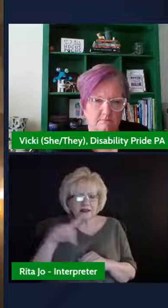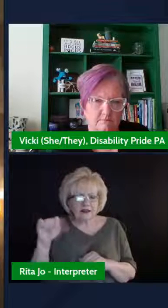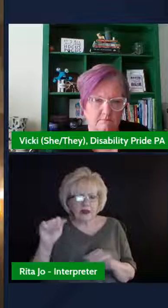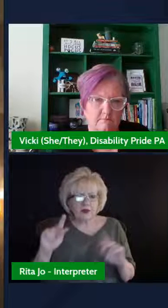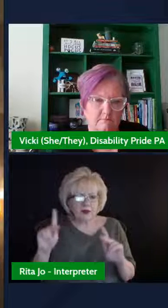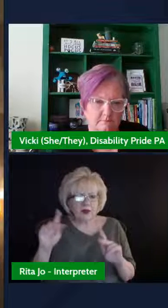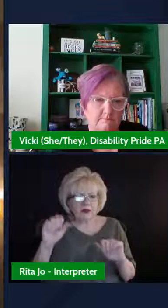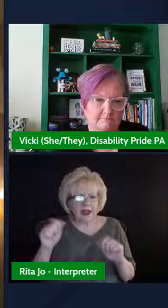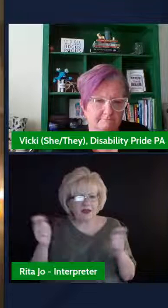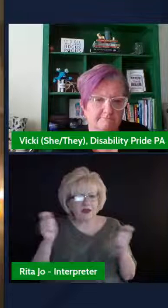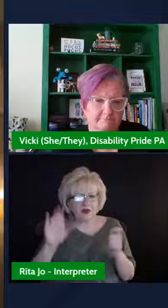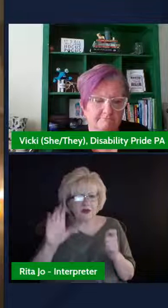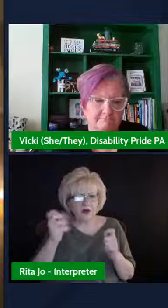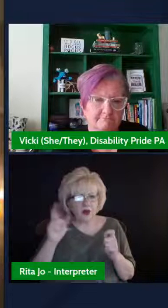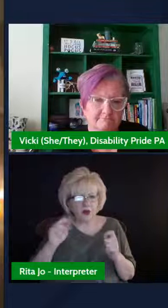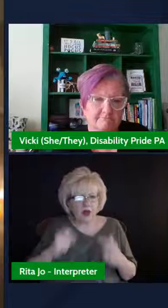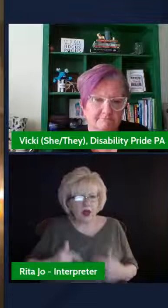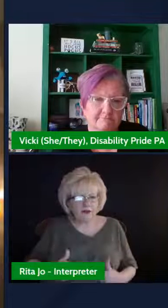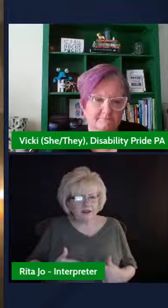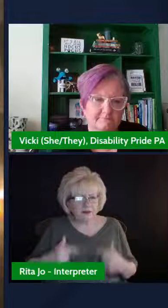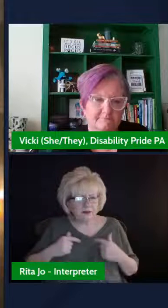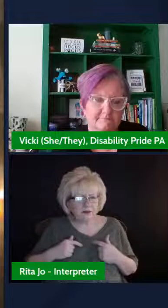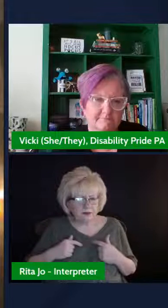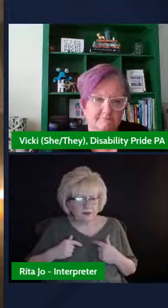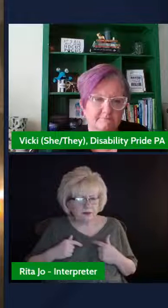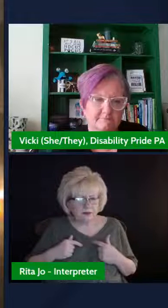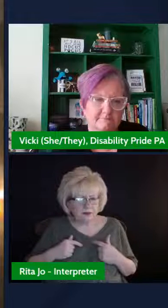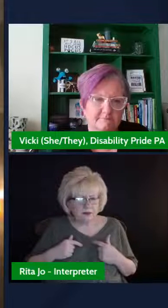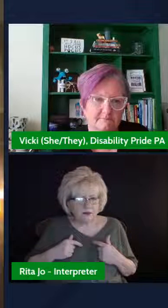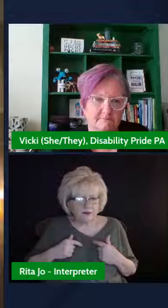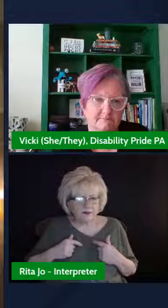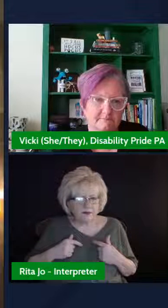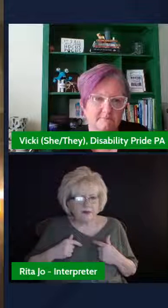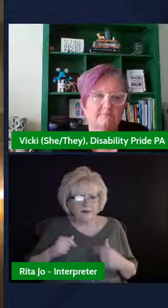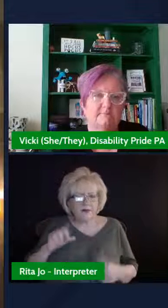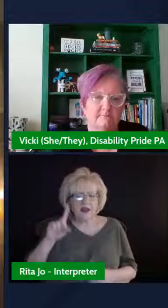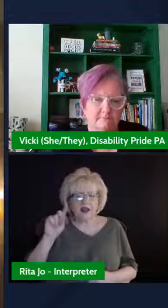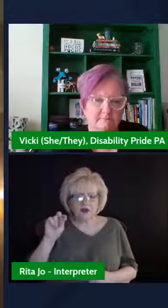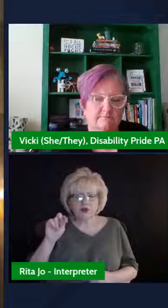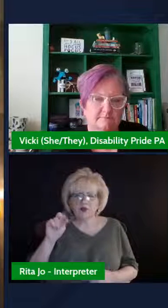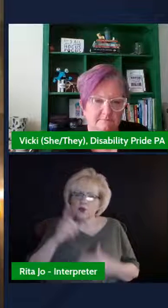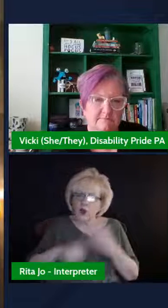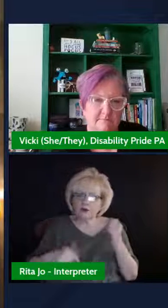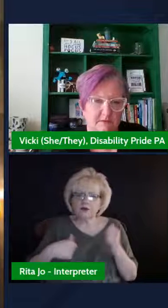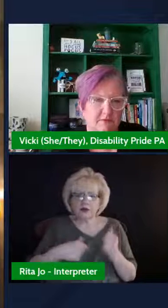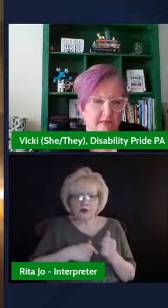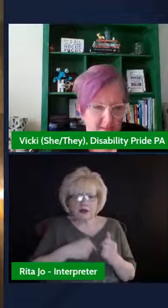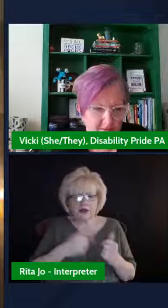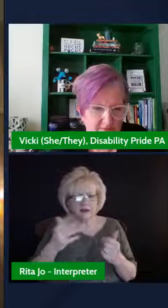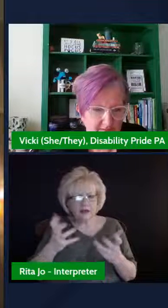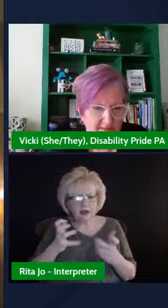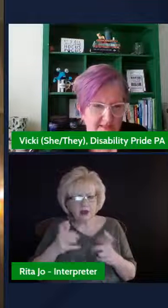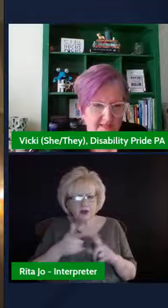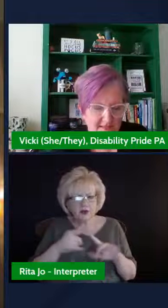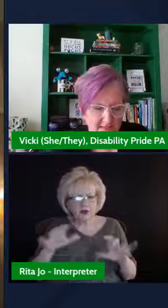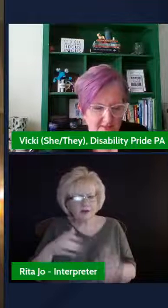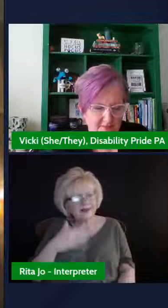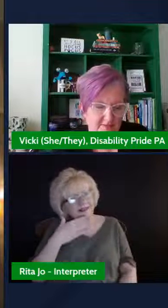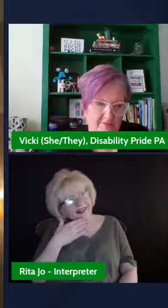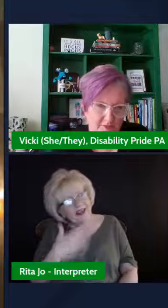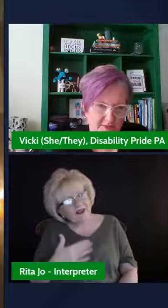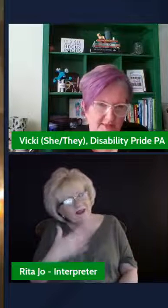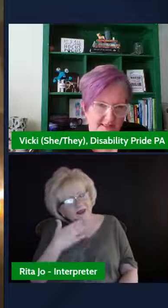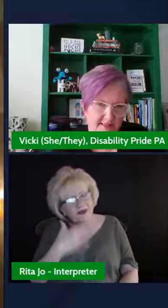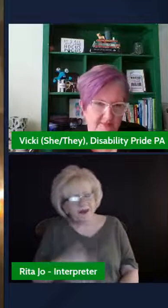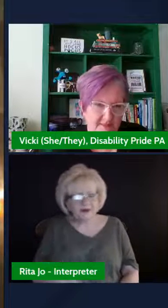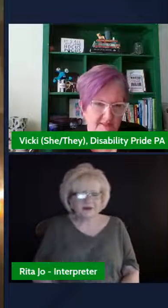can direct our own lives and uh, do what we desire to do. And thank you, because